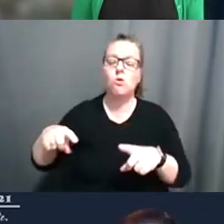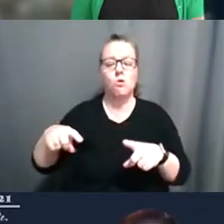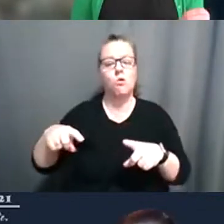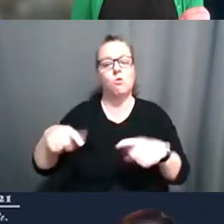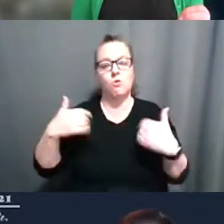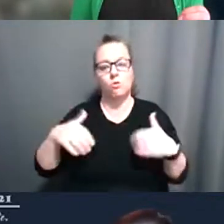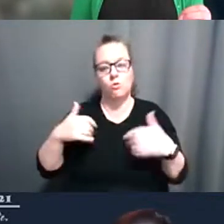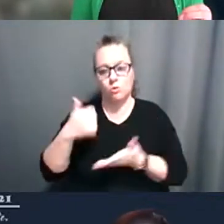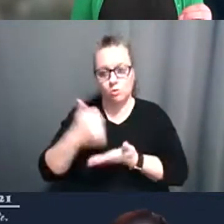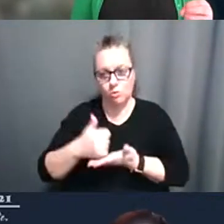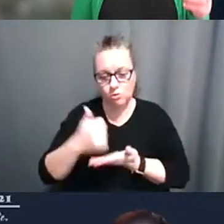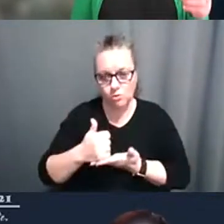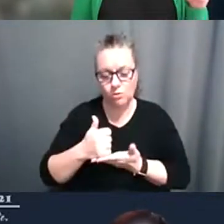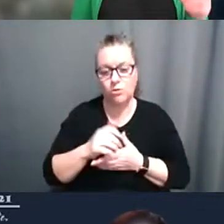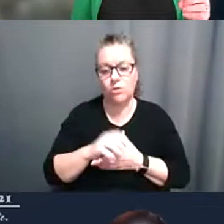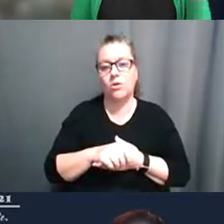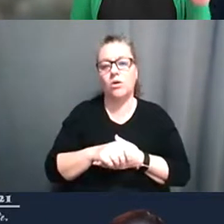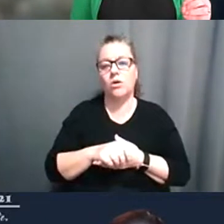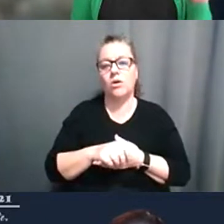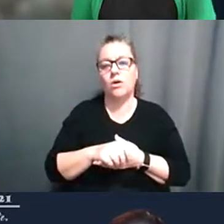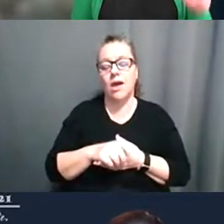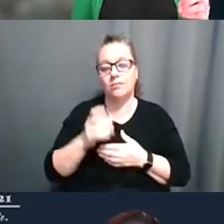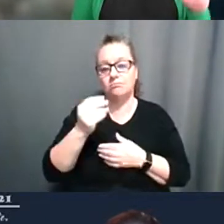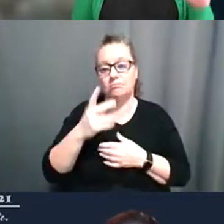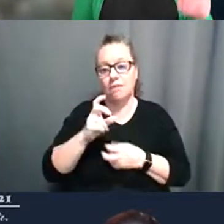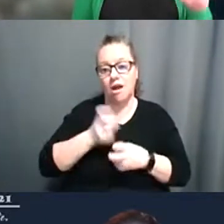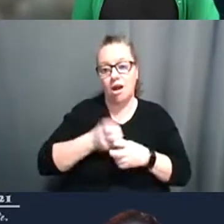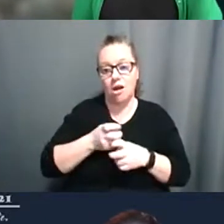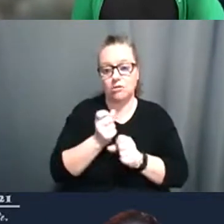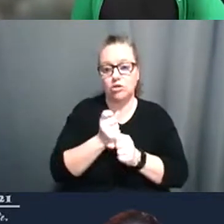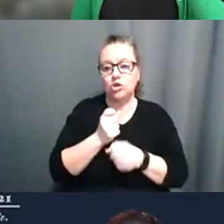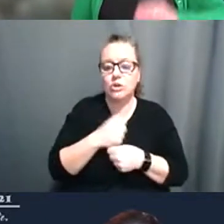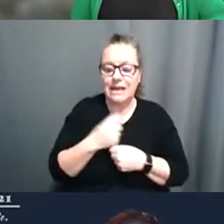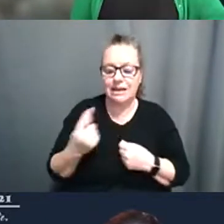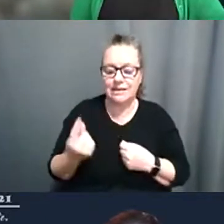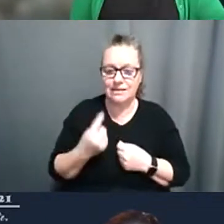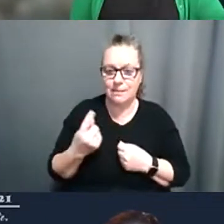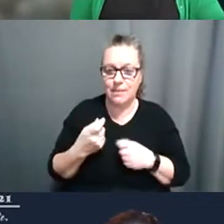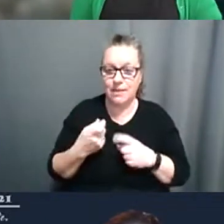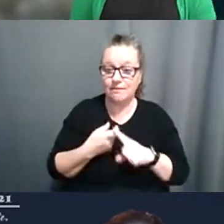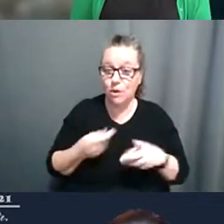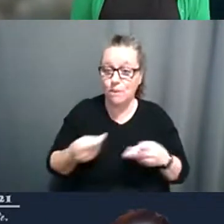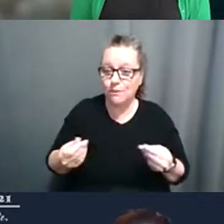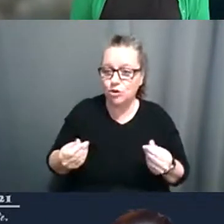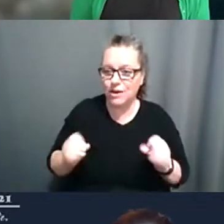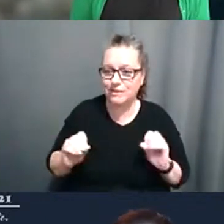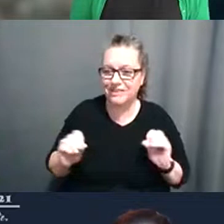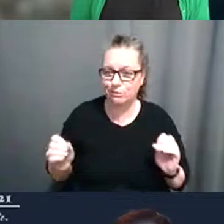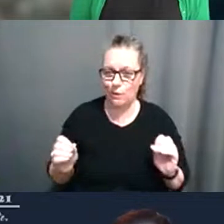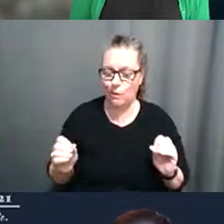speaks to just how hard it is to create something from ground zero.